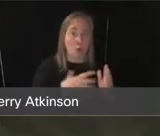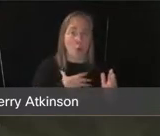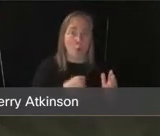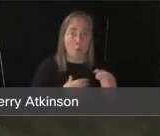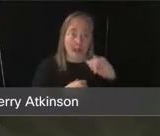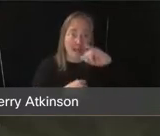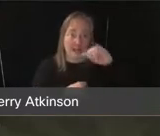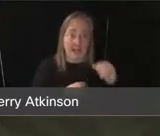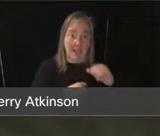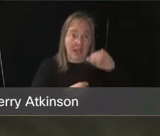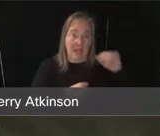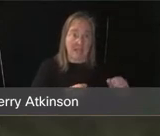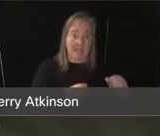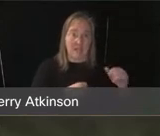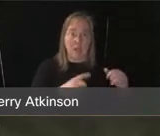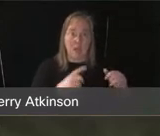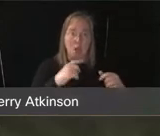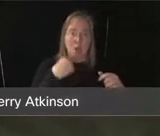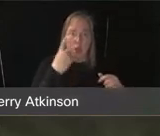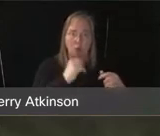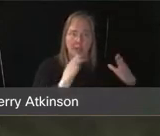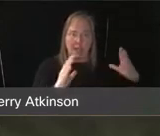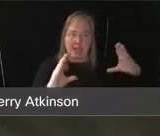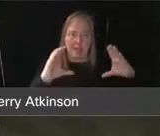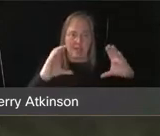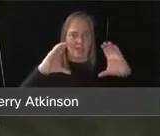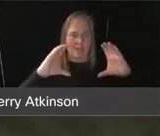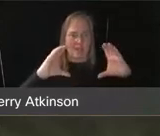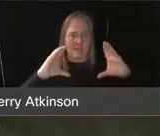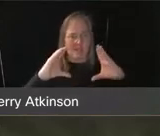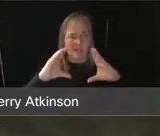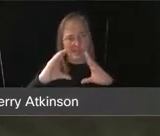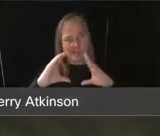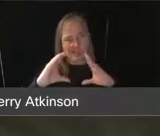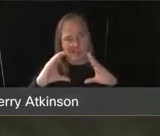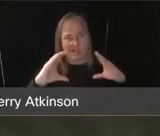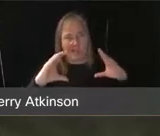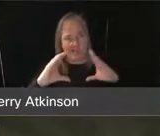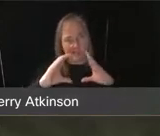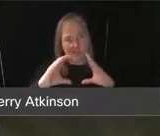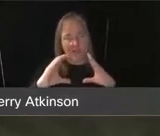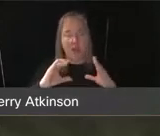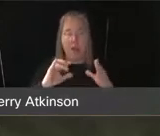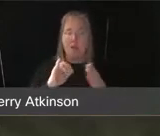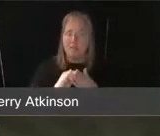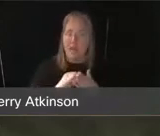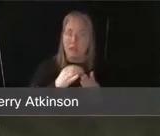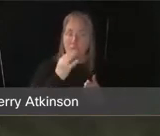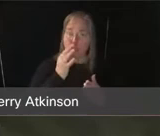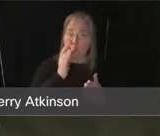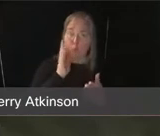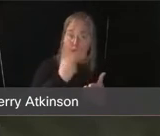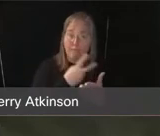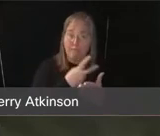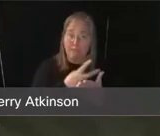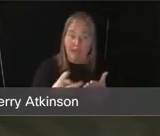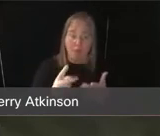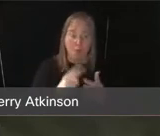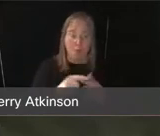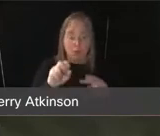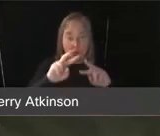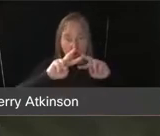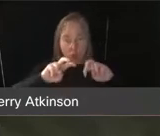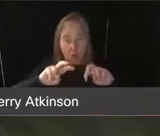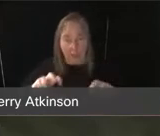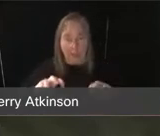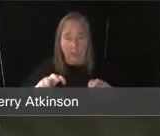is getting pushed from one end. That pipe is about to fail. And when you take a closer look at some of these